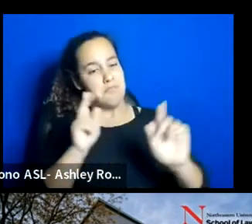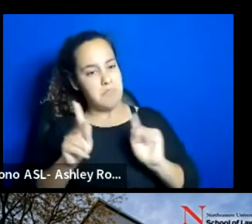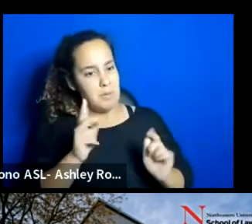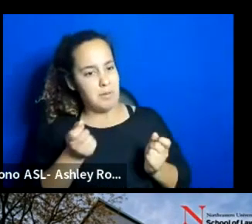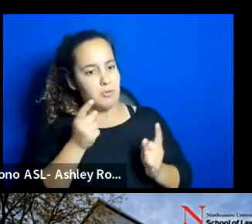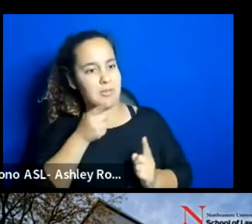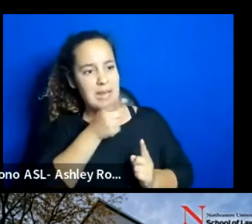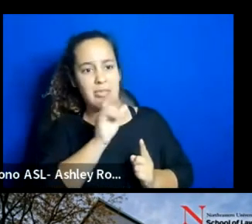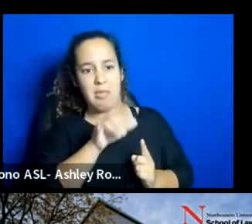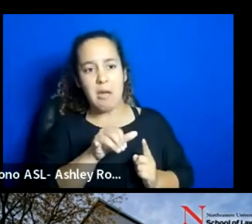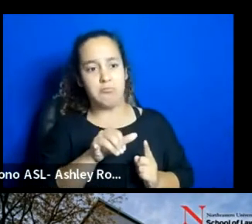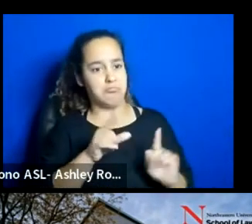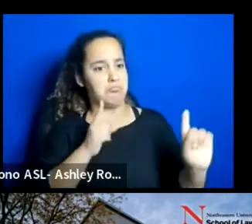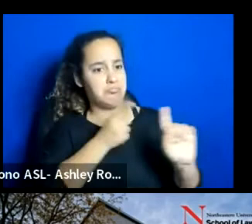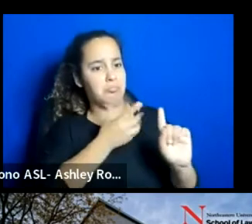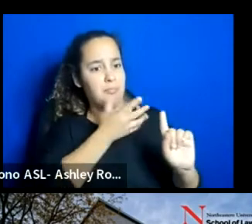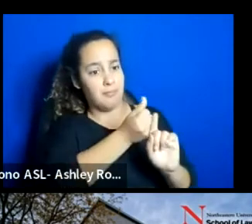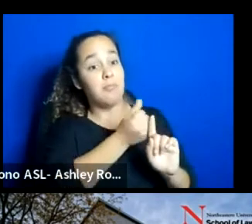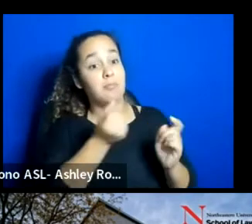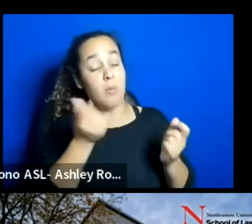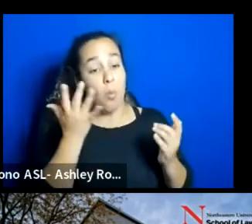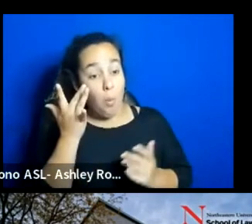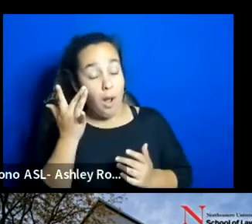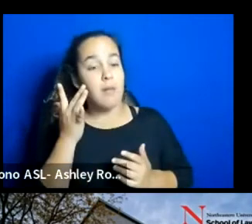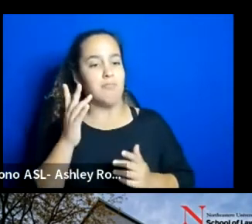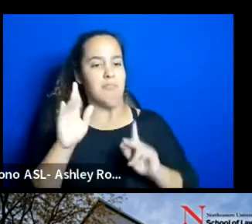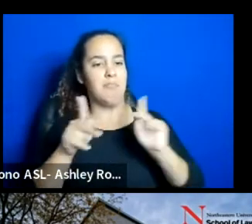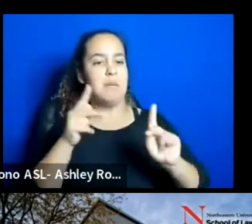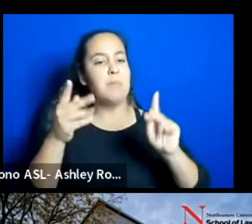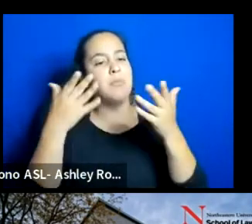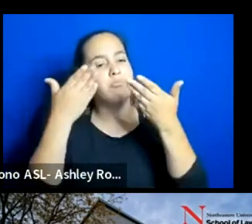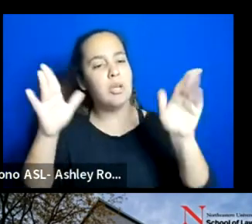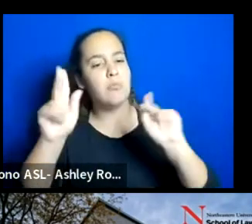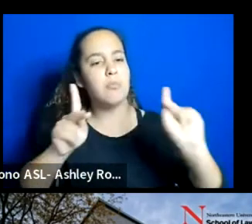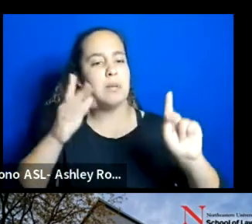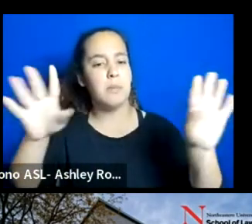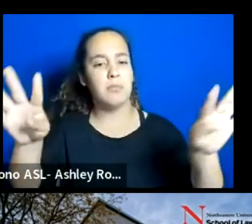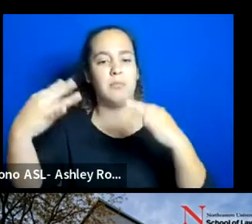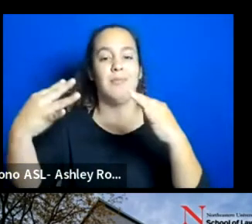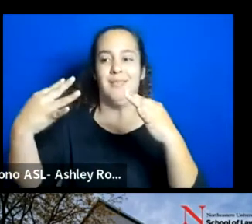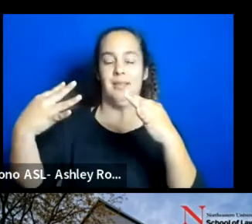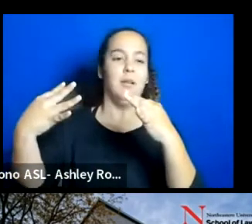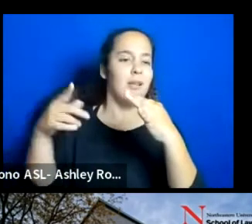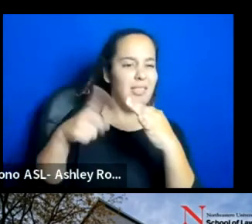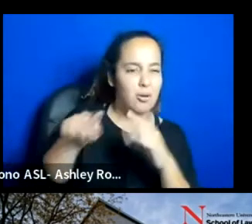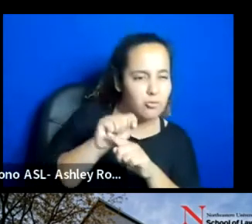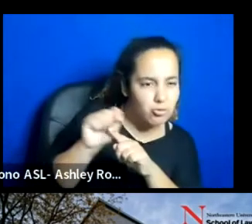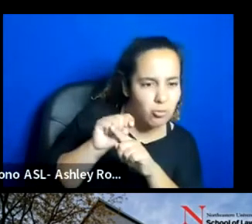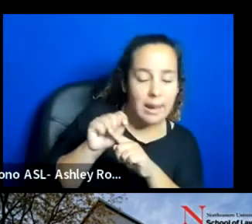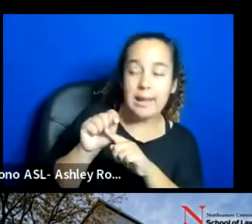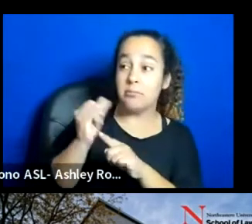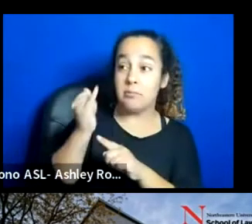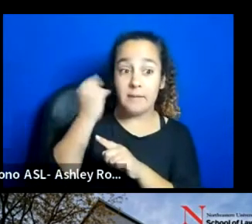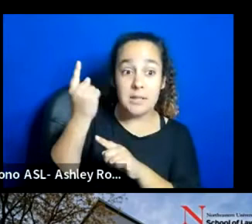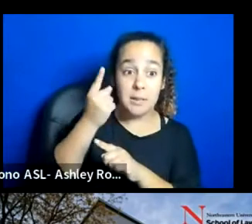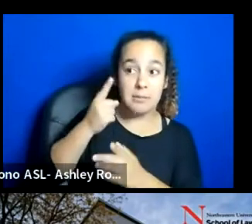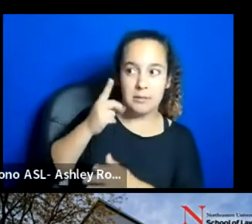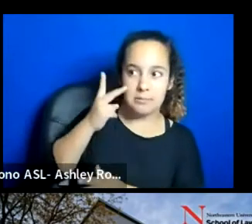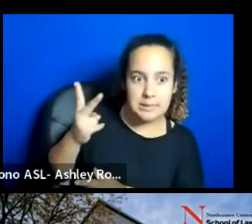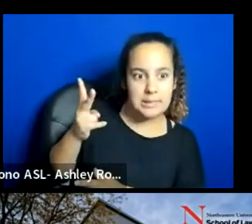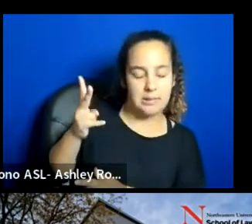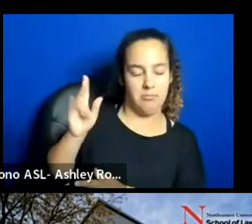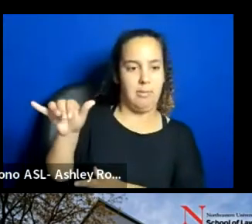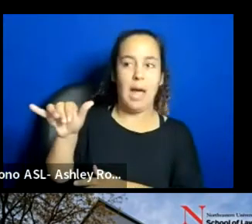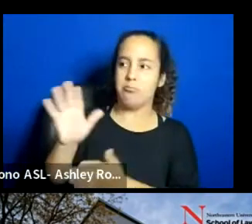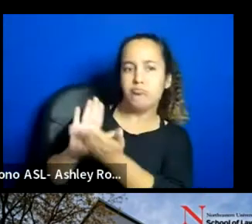part because the public is trained to admire skilled acting or a well-written play, an artfully directed scene. So it's no